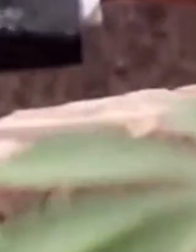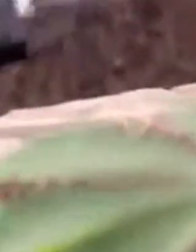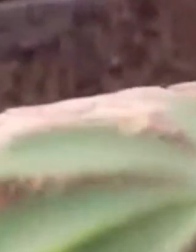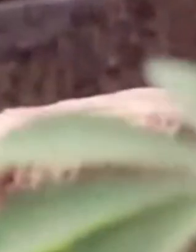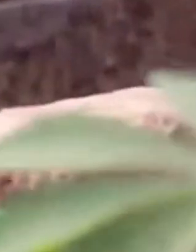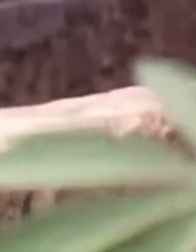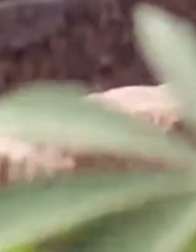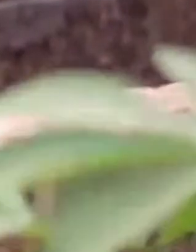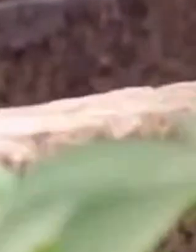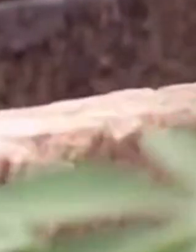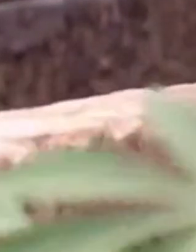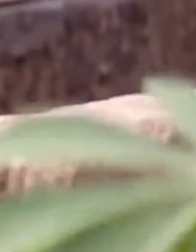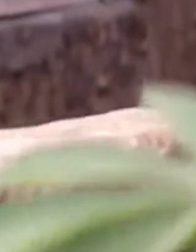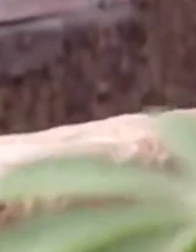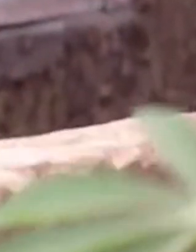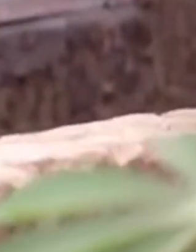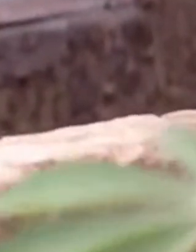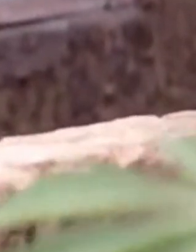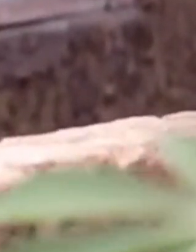Langu kalia ngembushi.